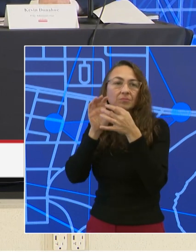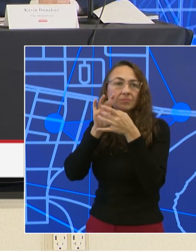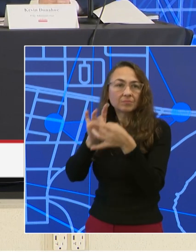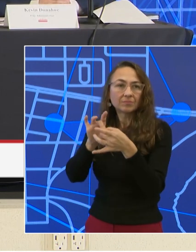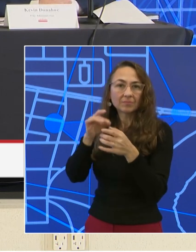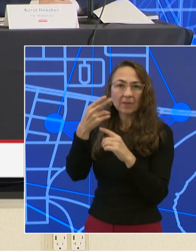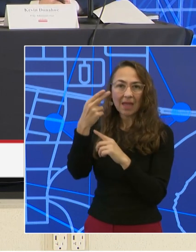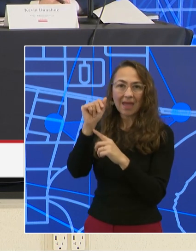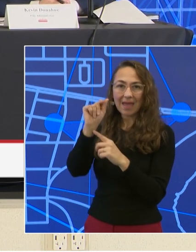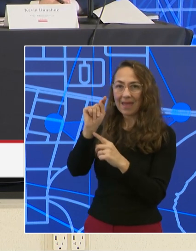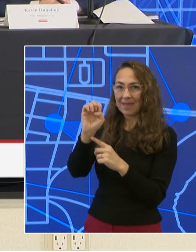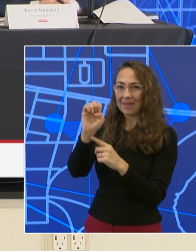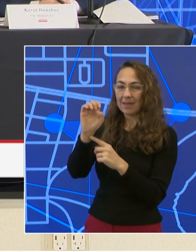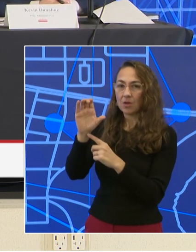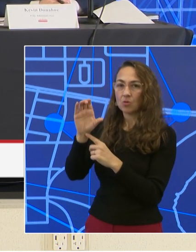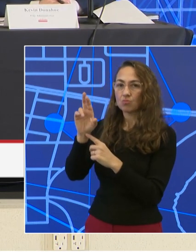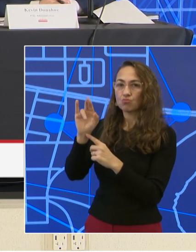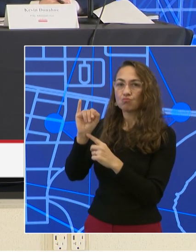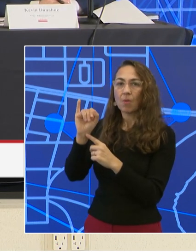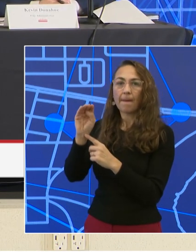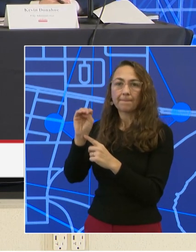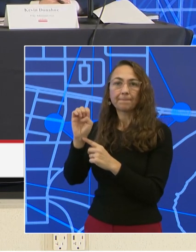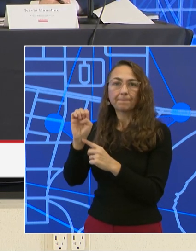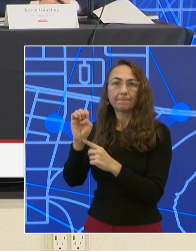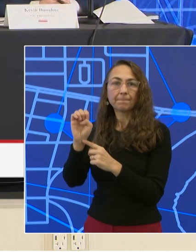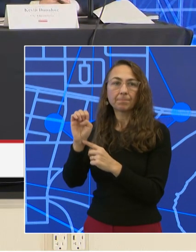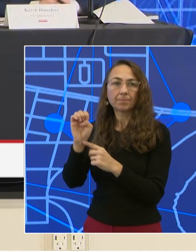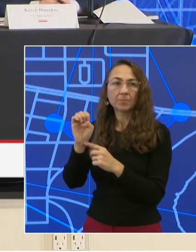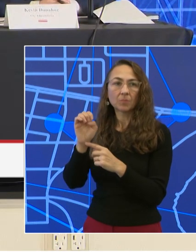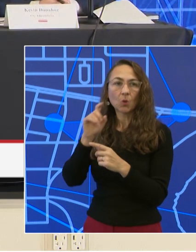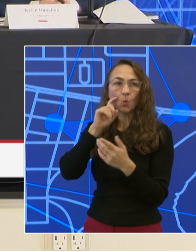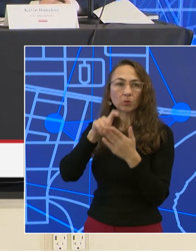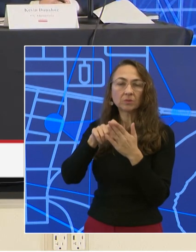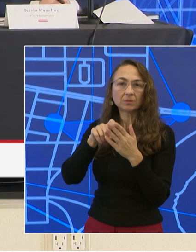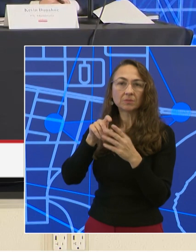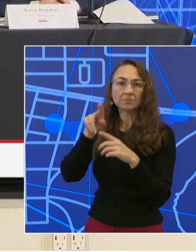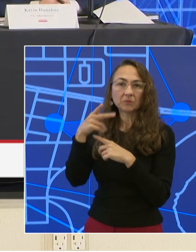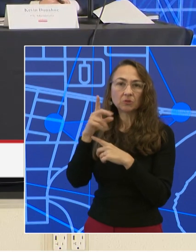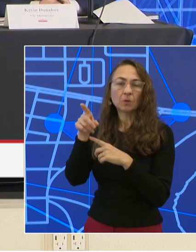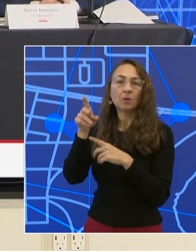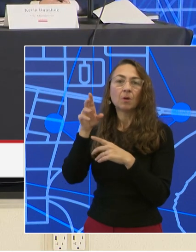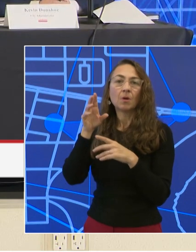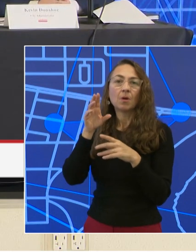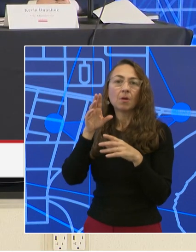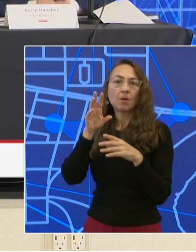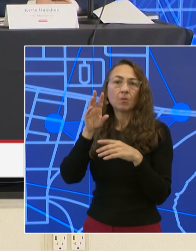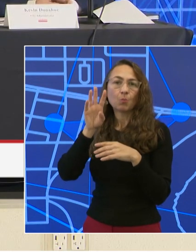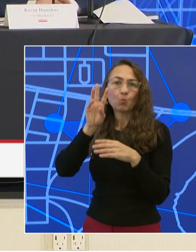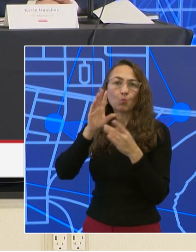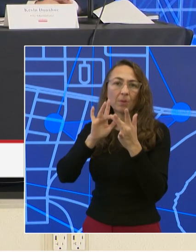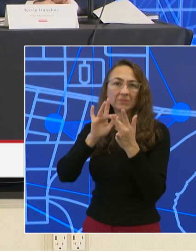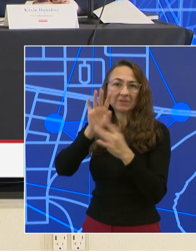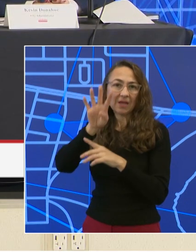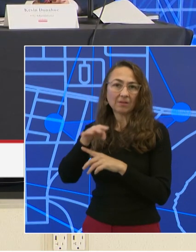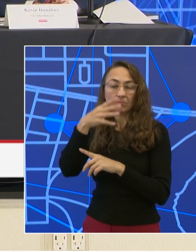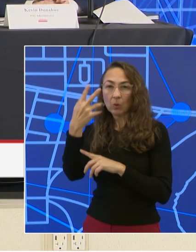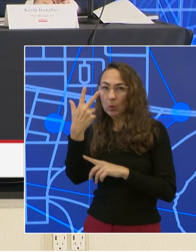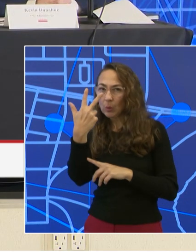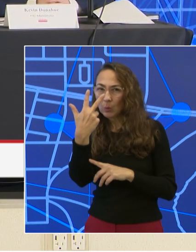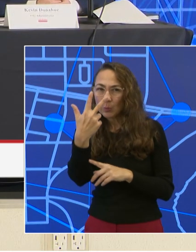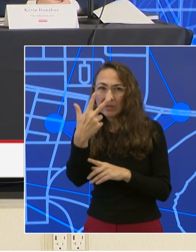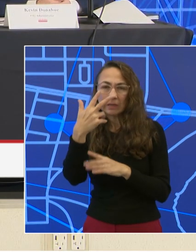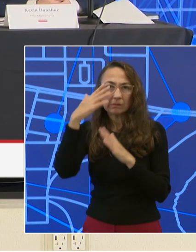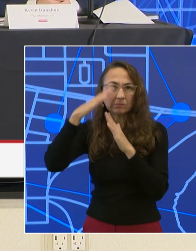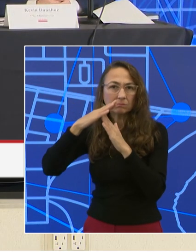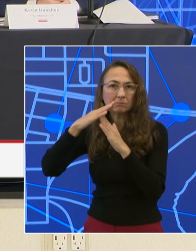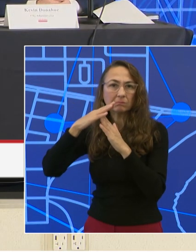MPD website chart, the data show that the 3 highest categories continues to be